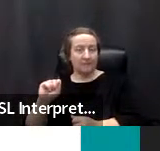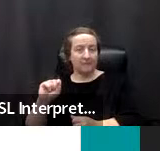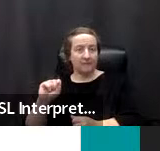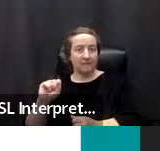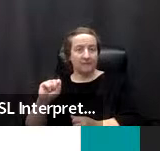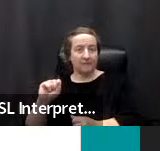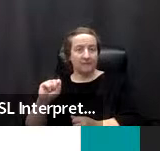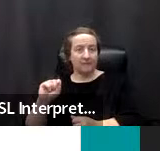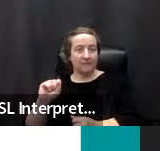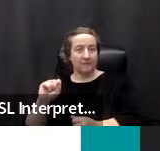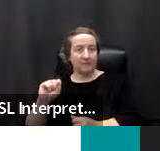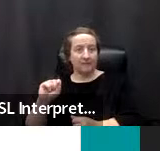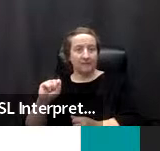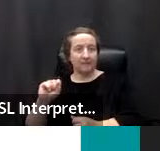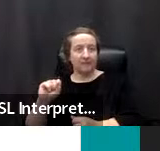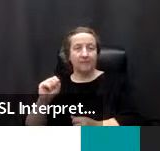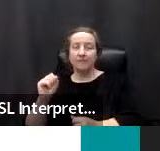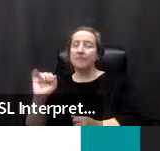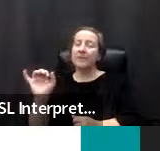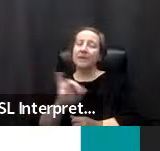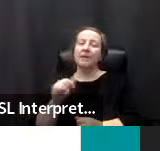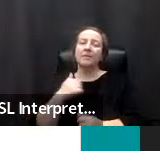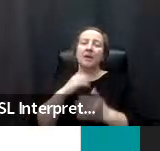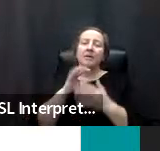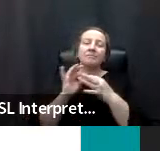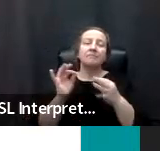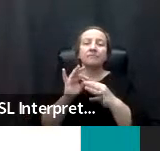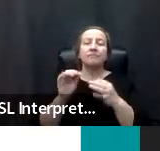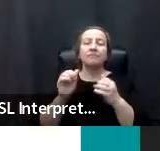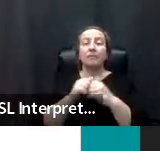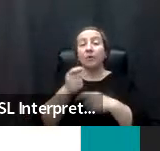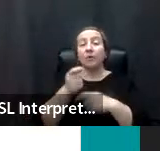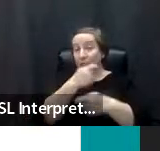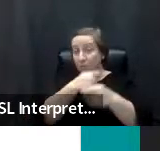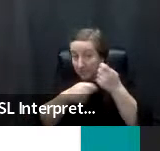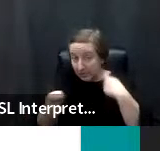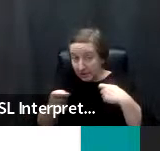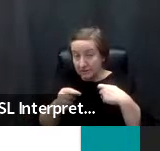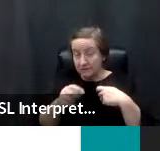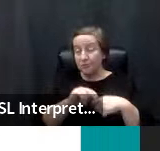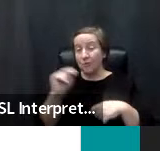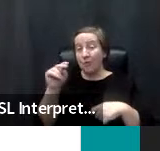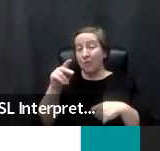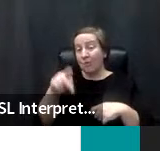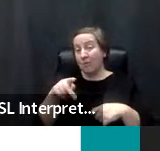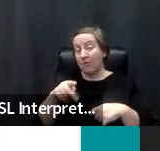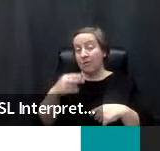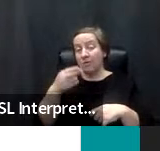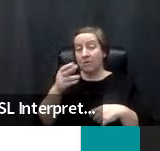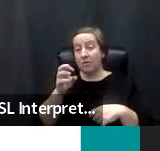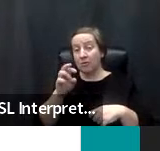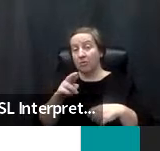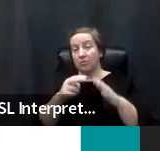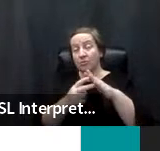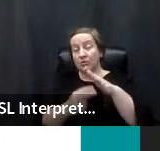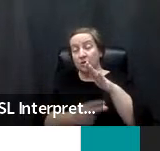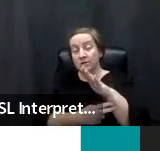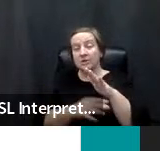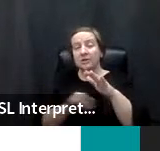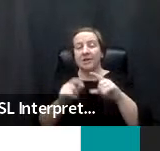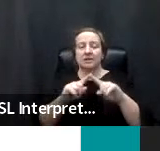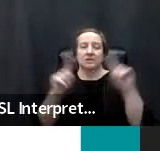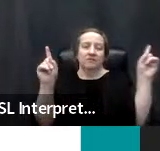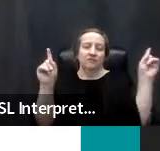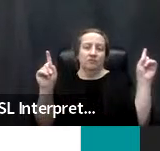But as I mentioned, with the replacement of North Portland Harbor Bridge, which is a difference between what